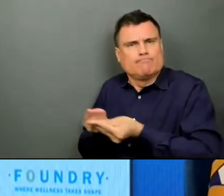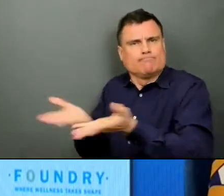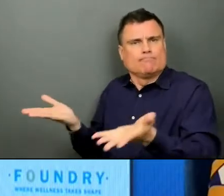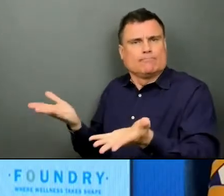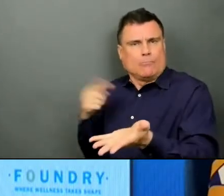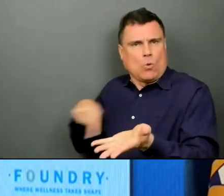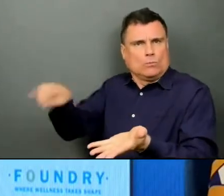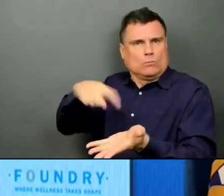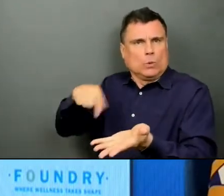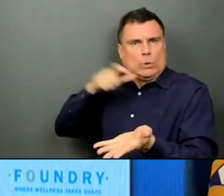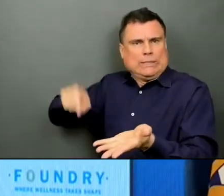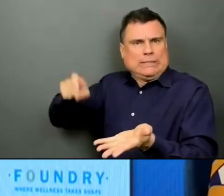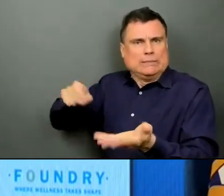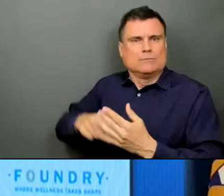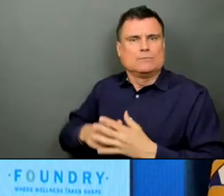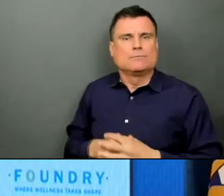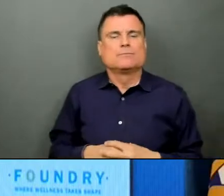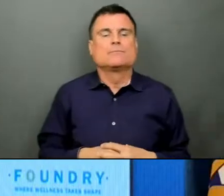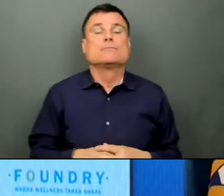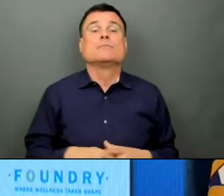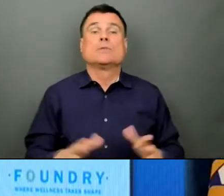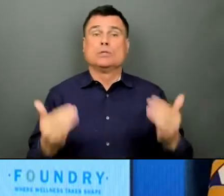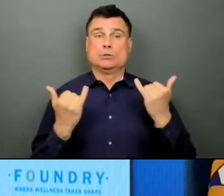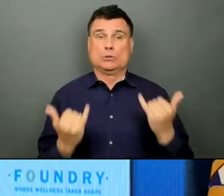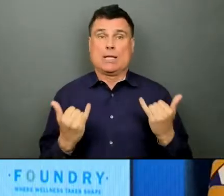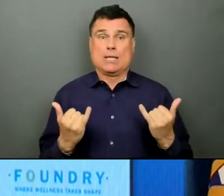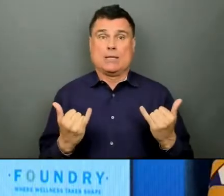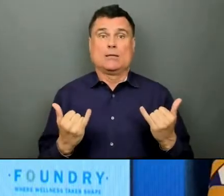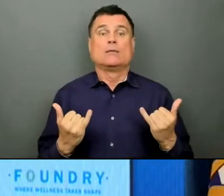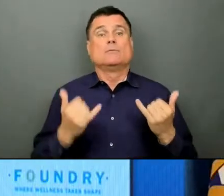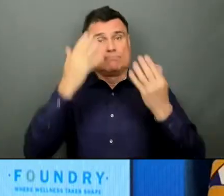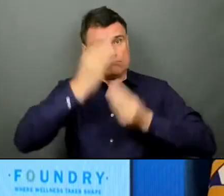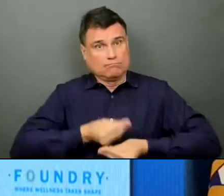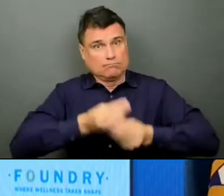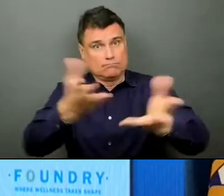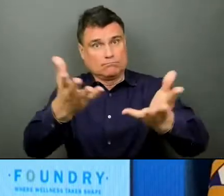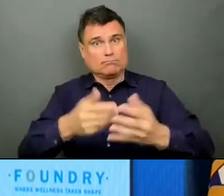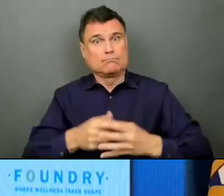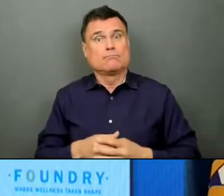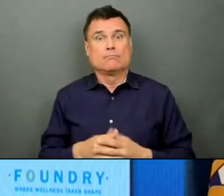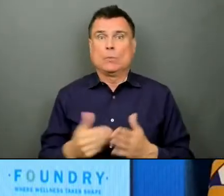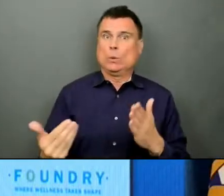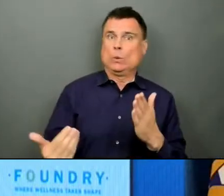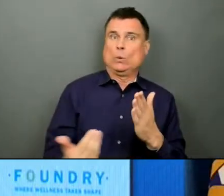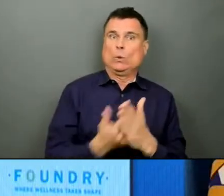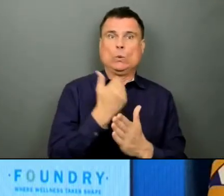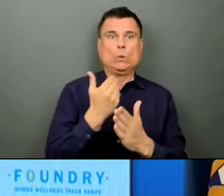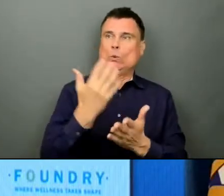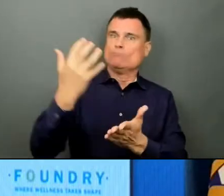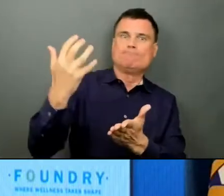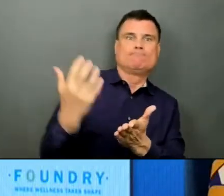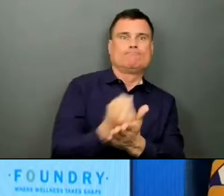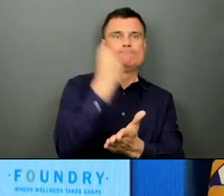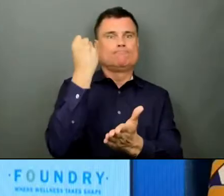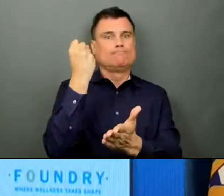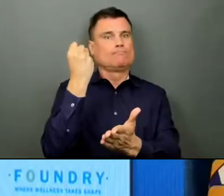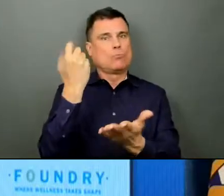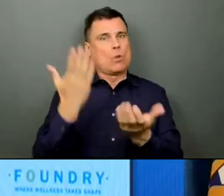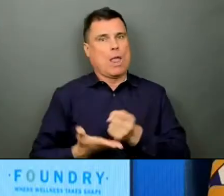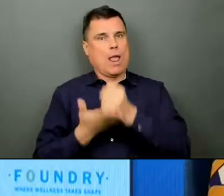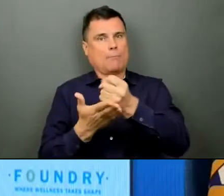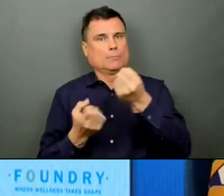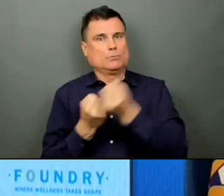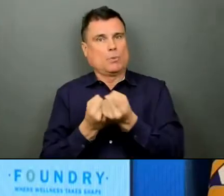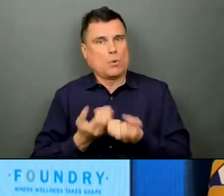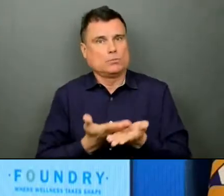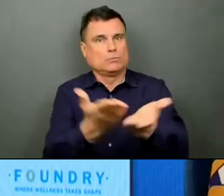supports. And this today is an opportunity to announce another milestone in that work. During this challenging time,